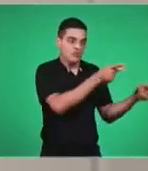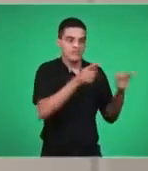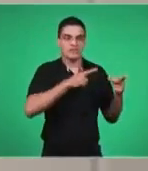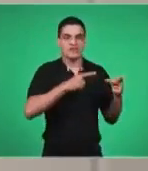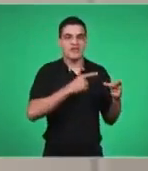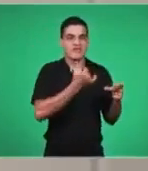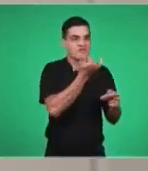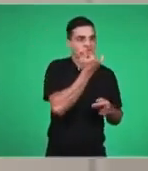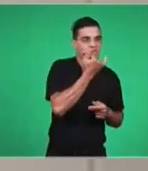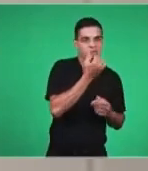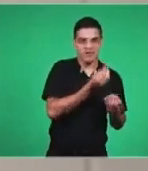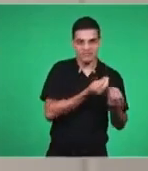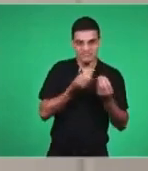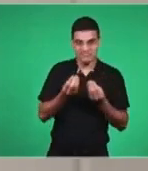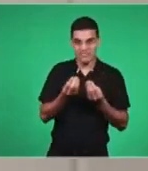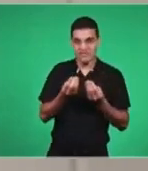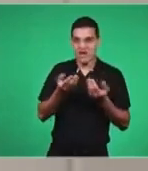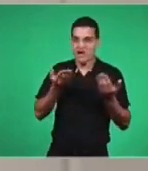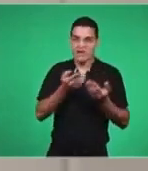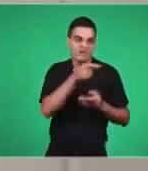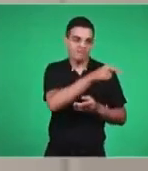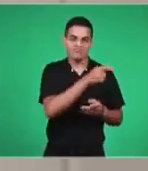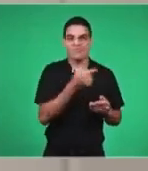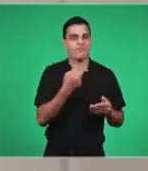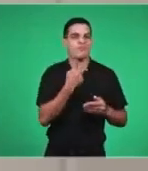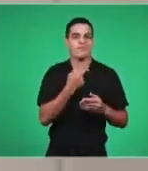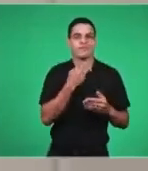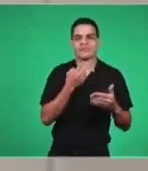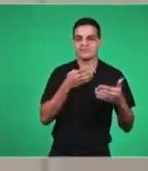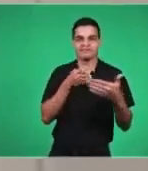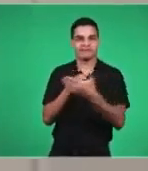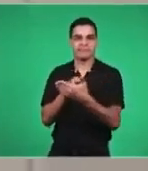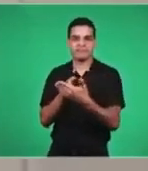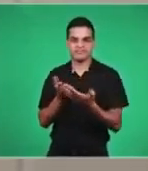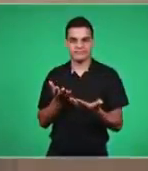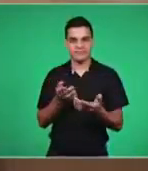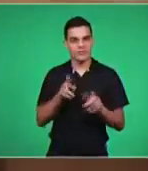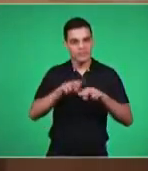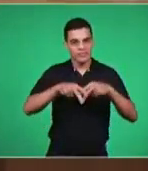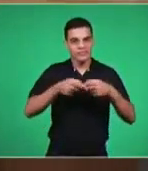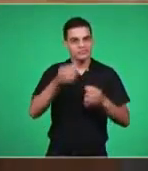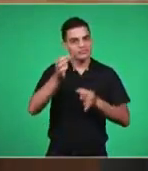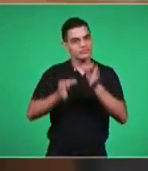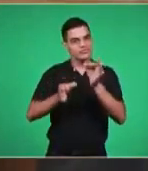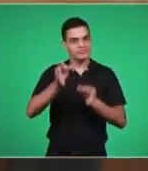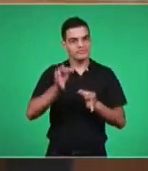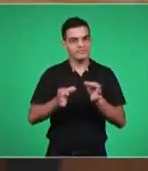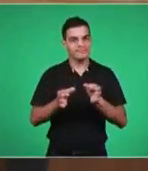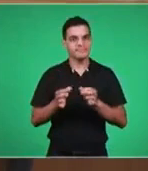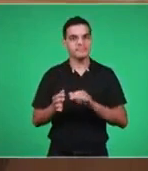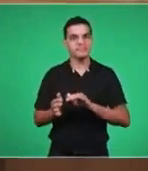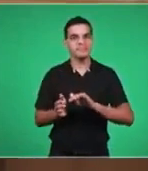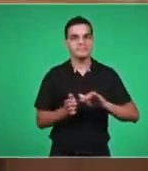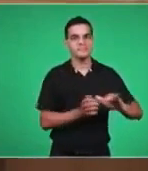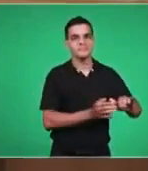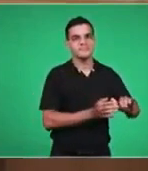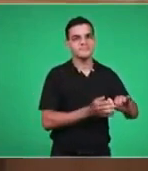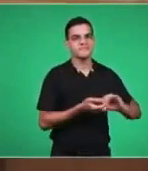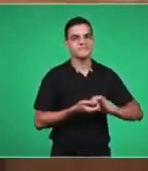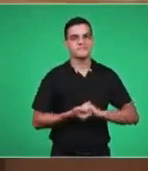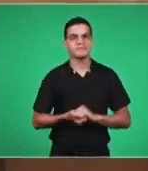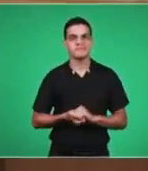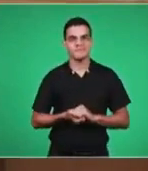And the judge, there was, says, for I say to you that none of those men who were invited shall taste my supper. This is the judgment. This